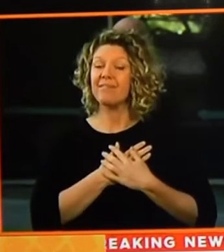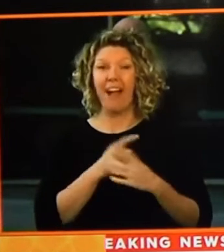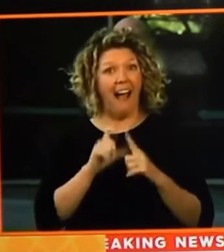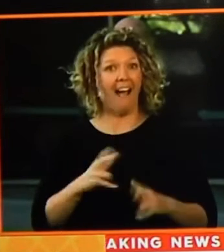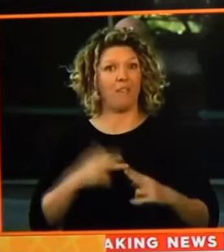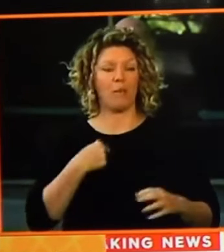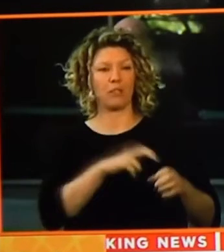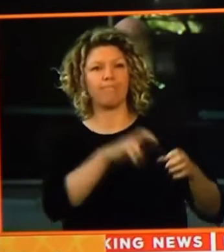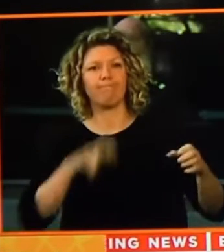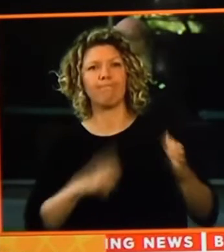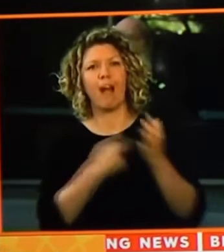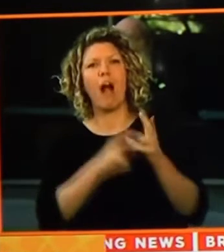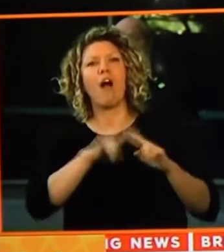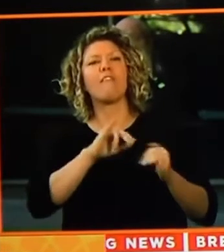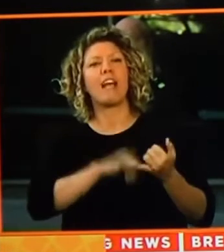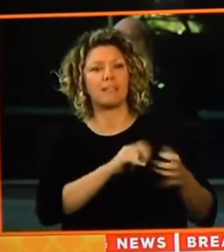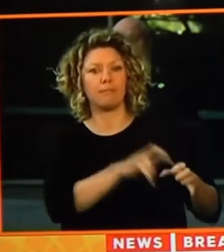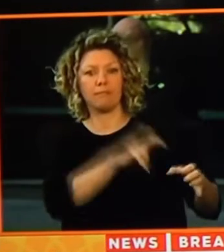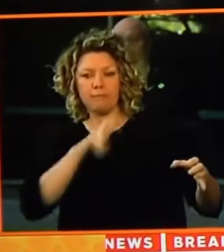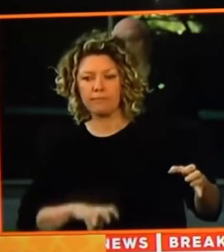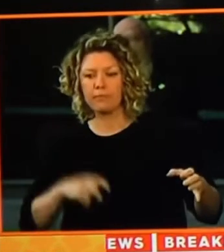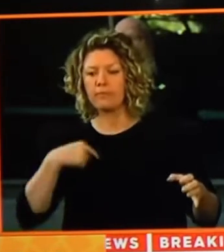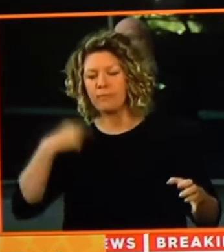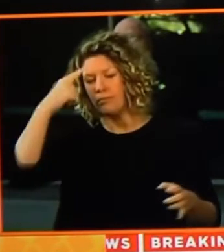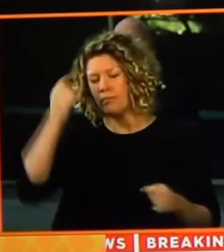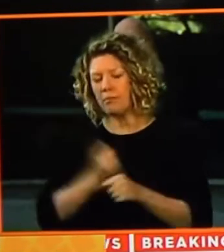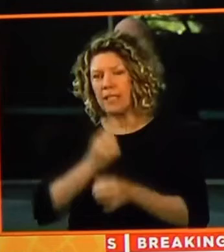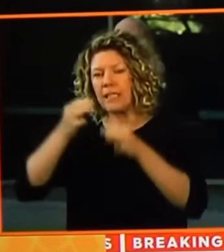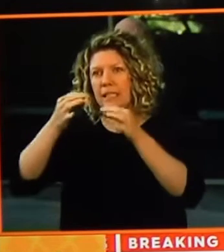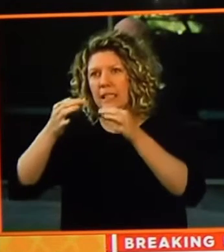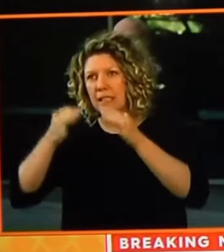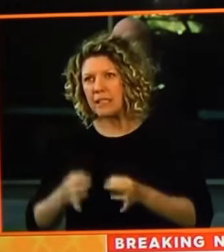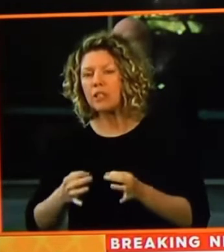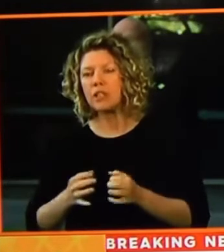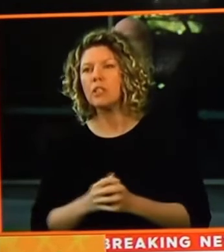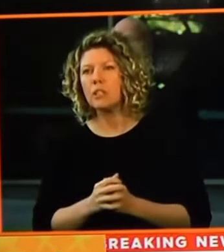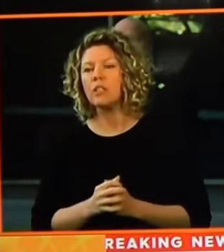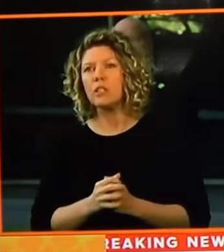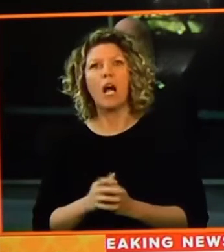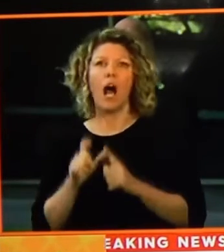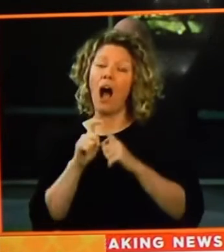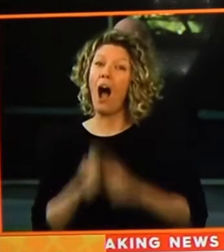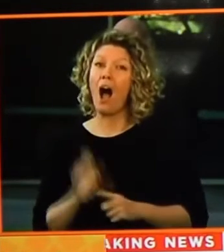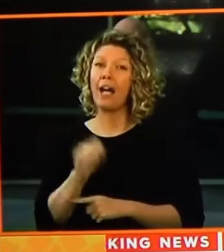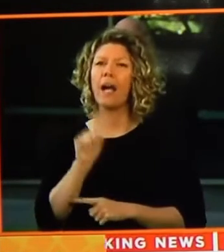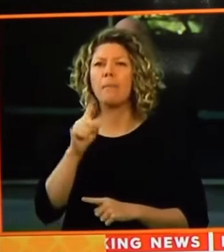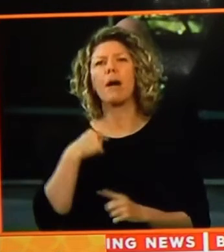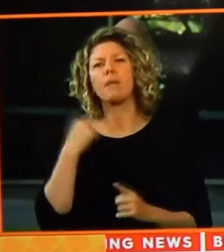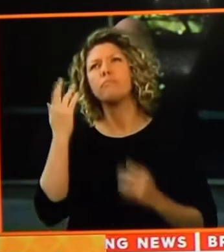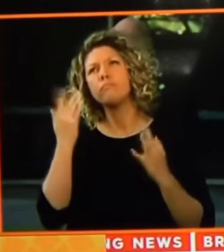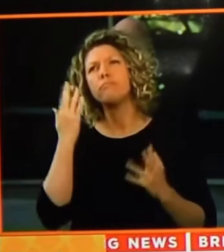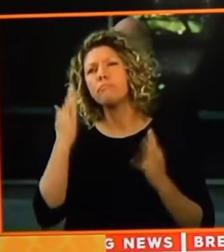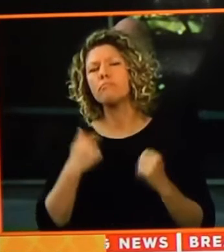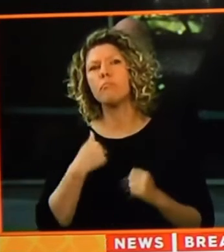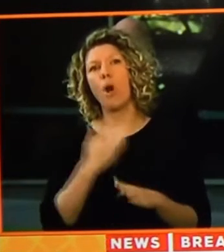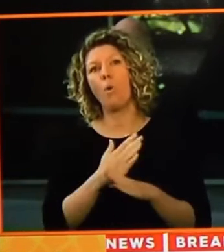decision, but the reality is the important decisions, the necessary decisions, usually are the most difficult. And for me, after spending most